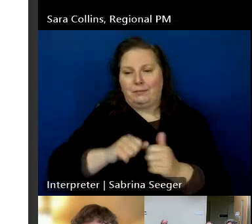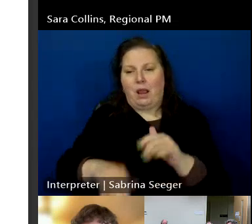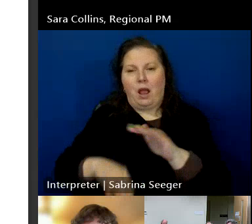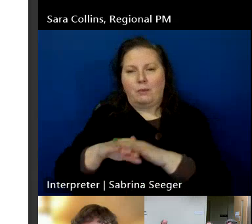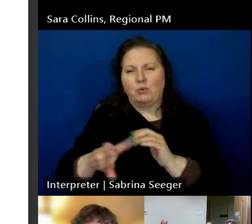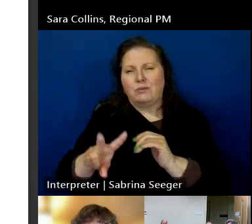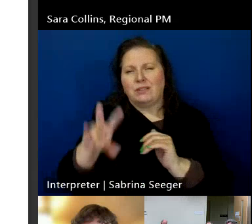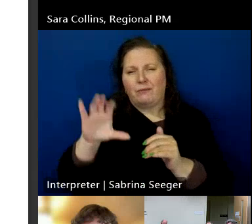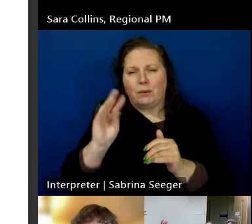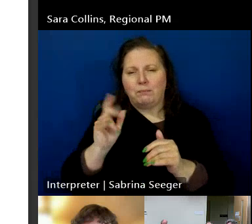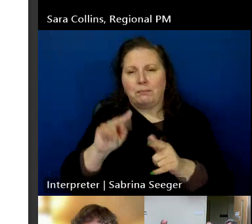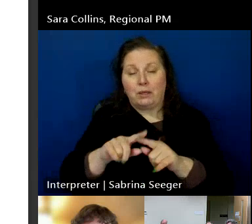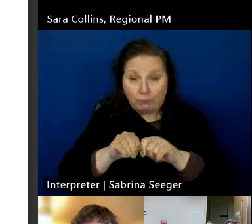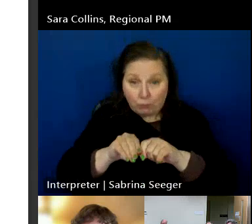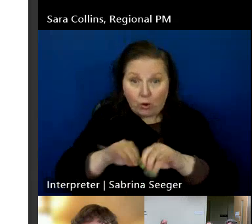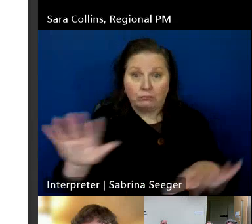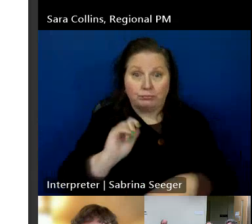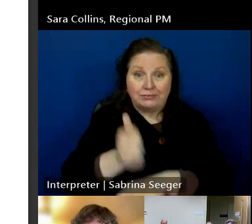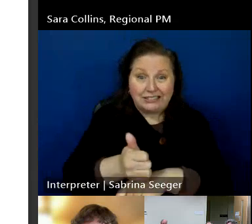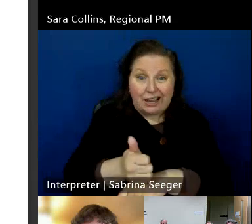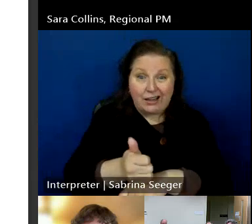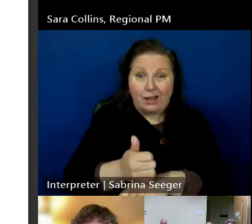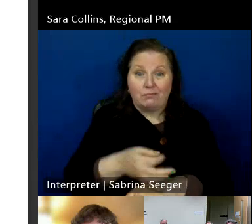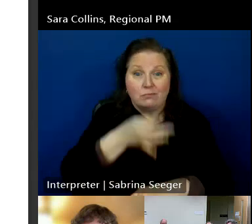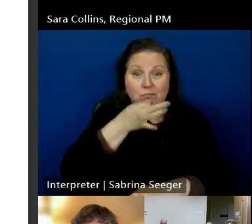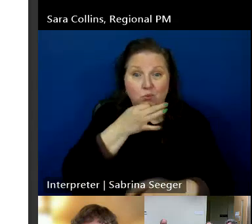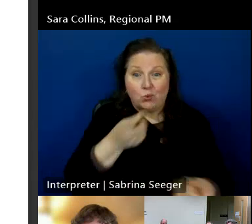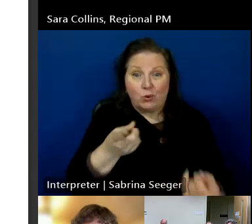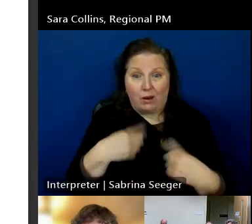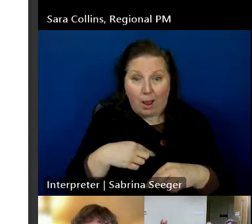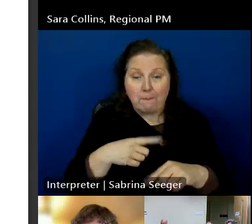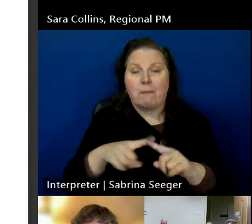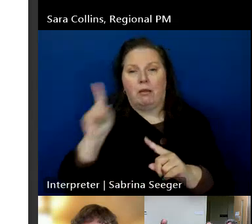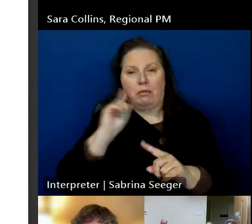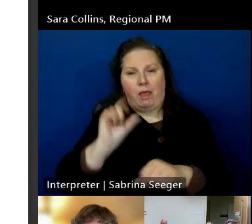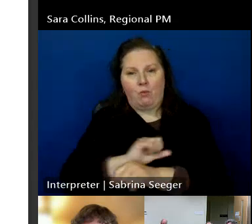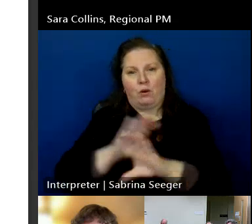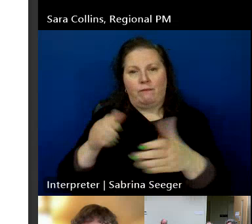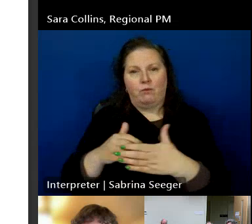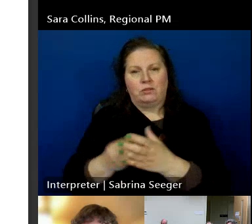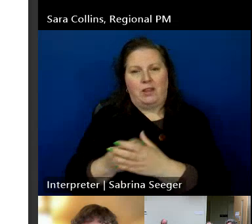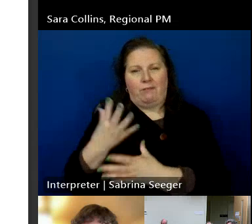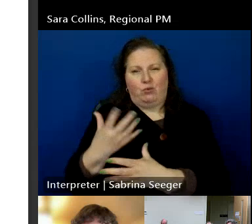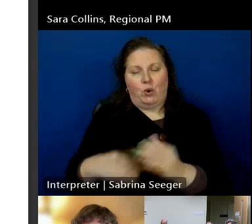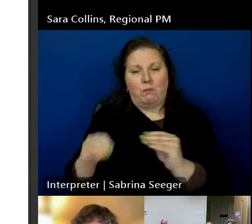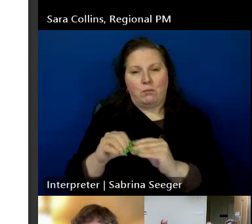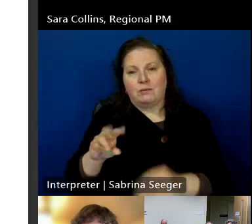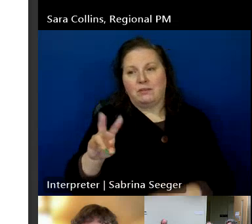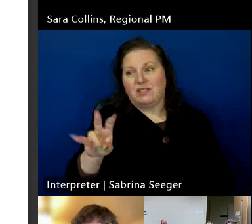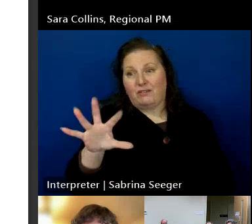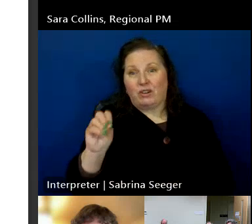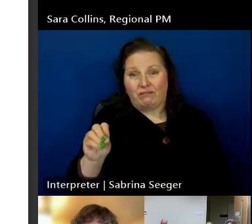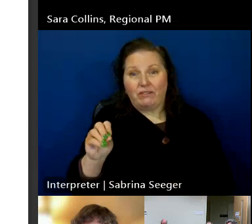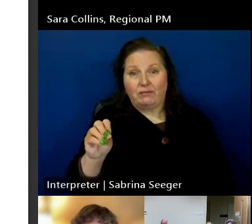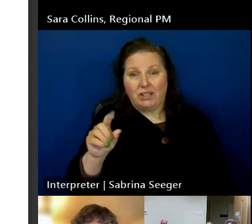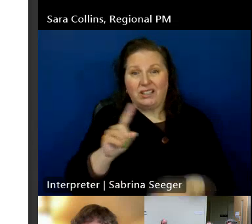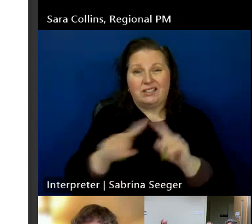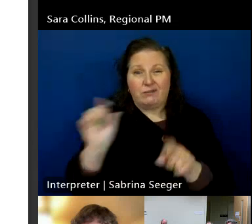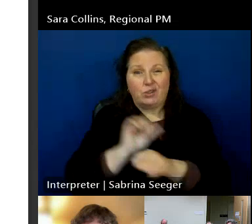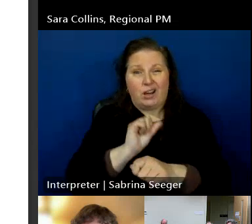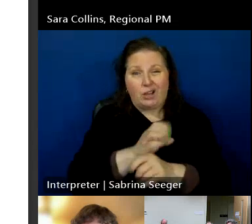million of fiber deployments still ahead of us, the workforce is going to need to grow by about 750 across a number of